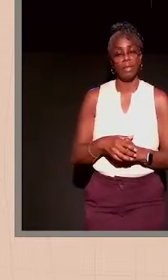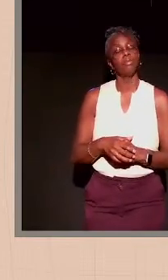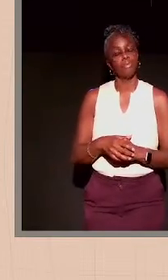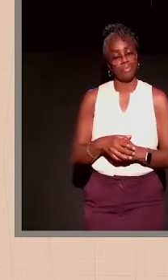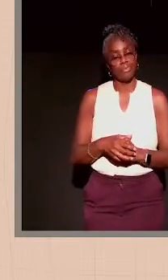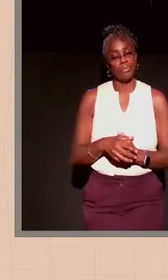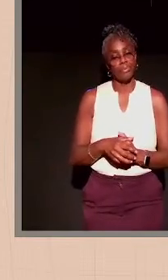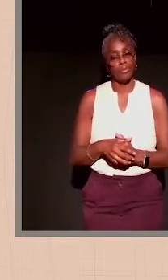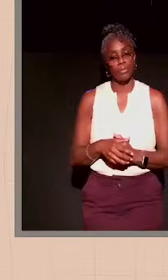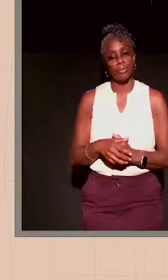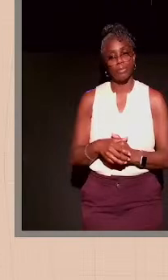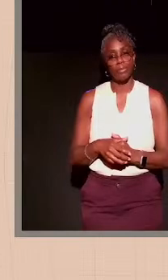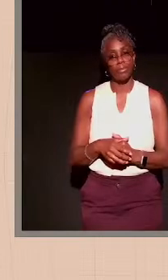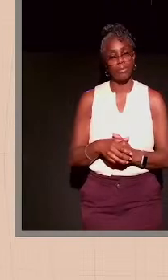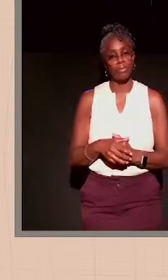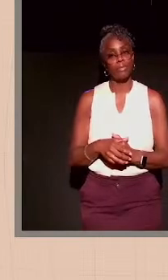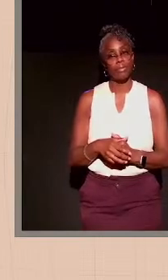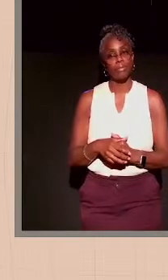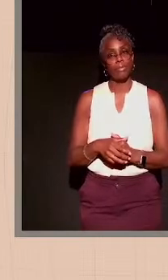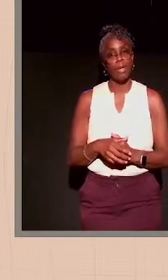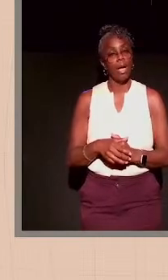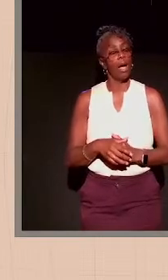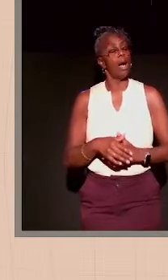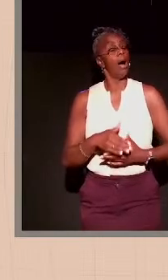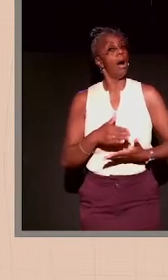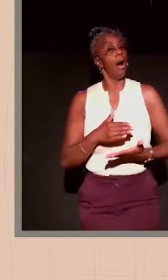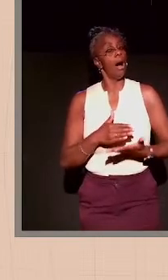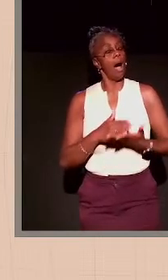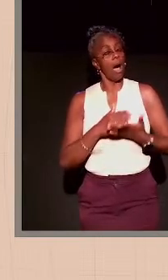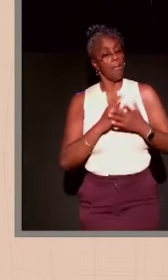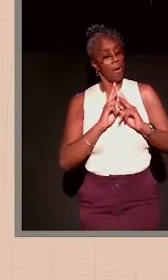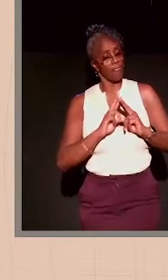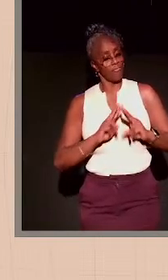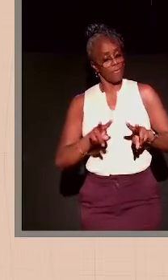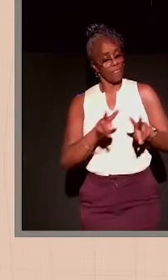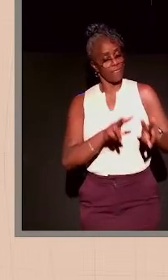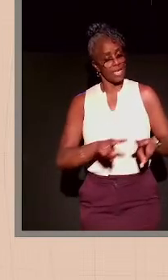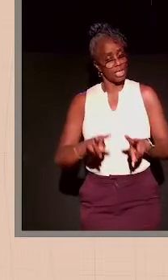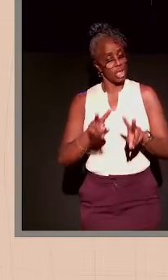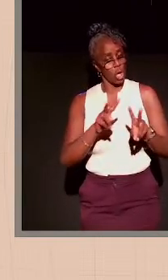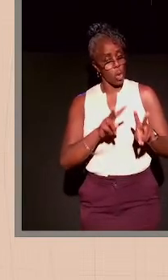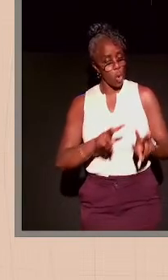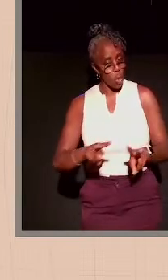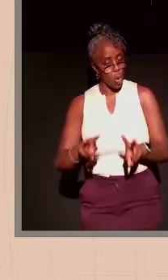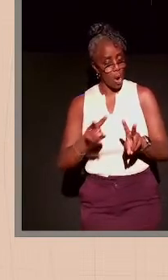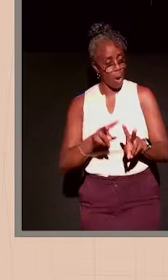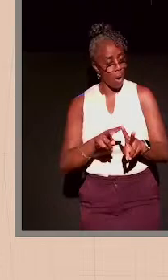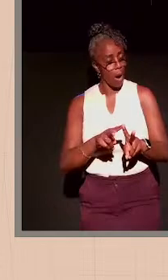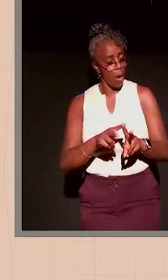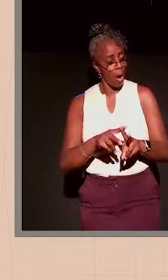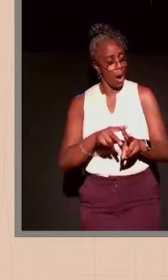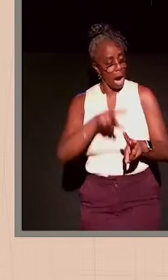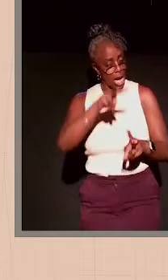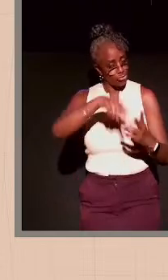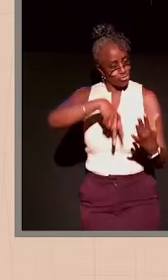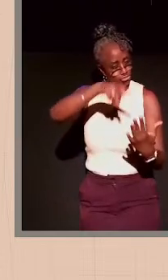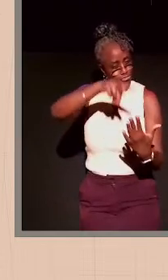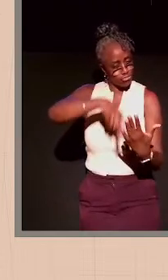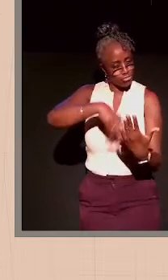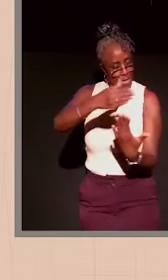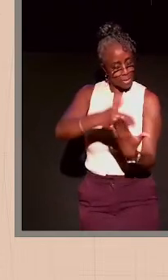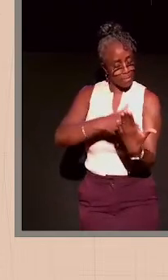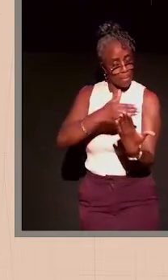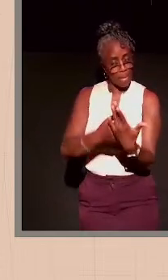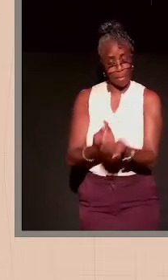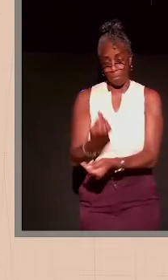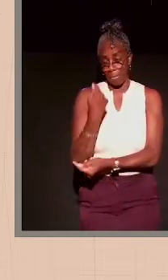definitely able to view those videos and read that documentation back in